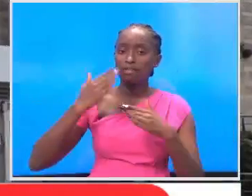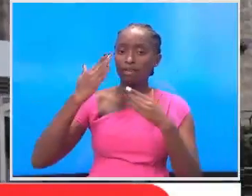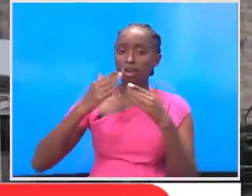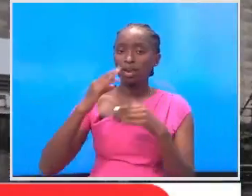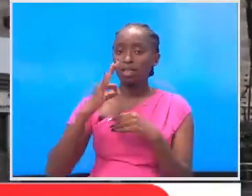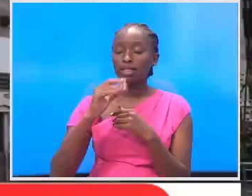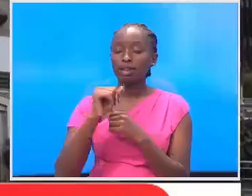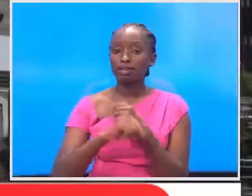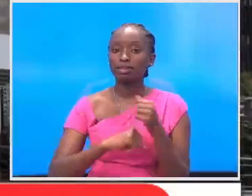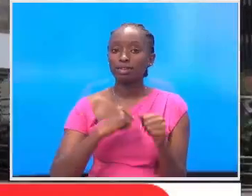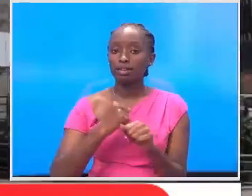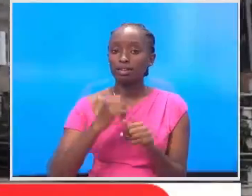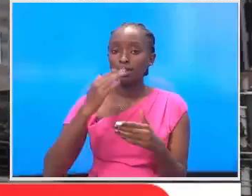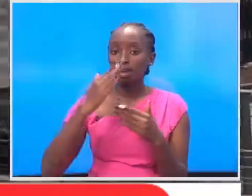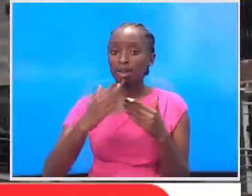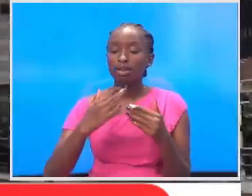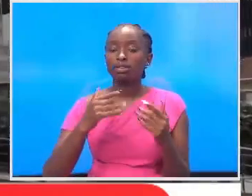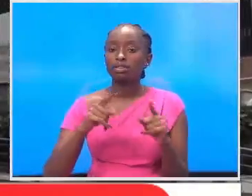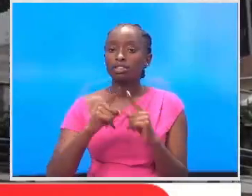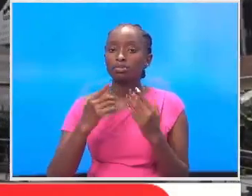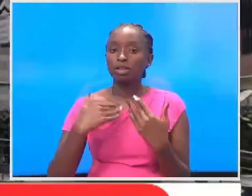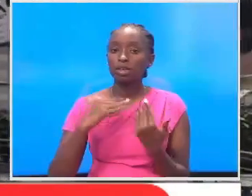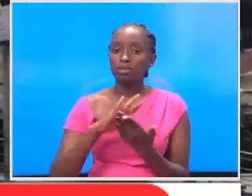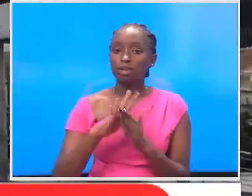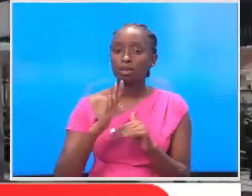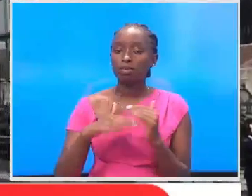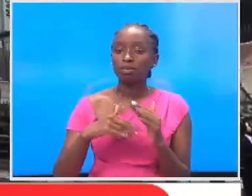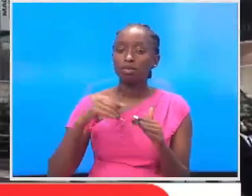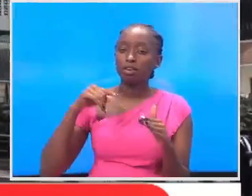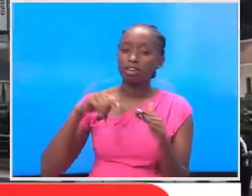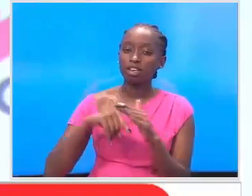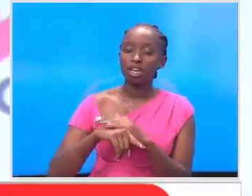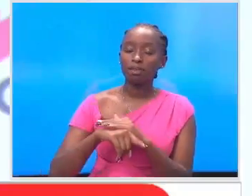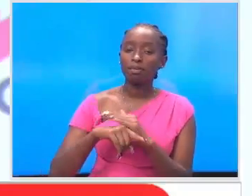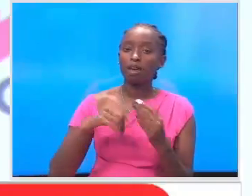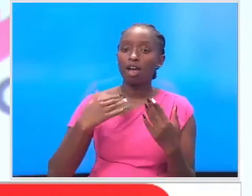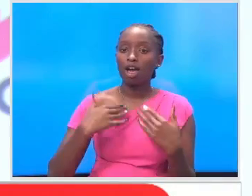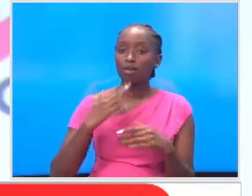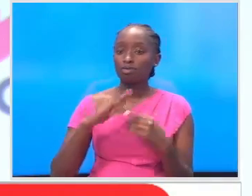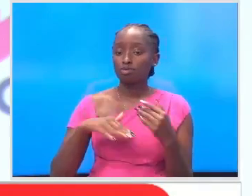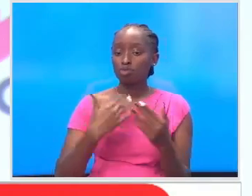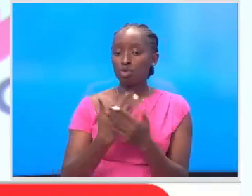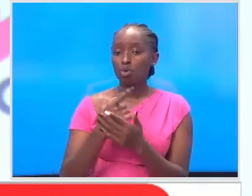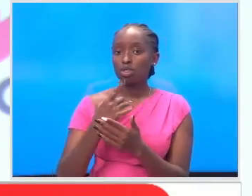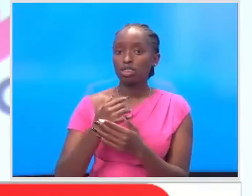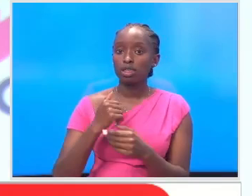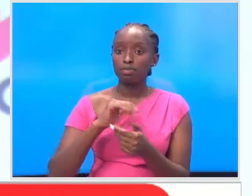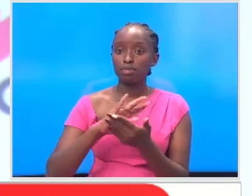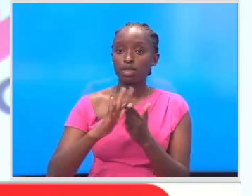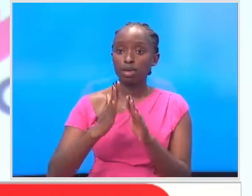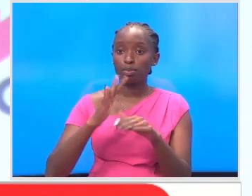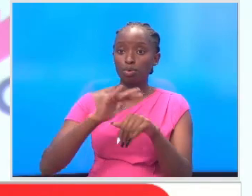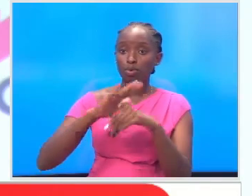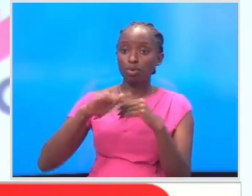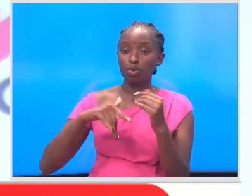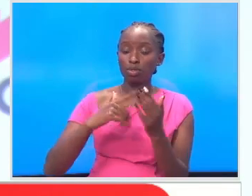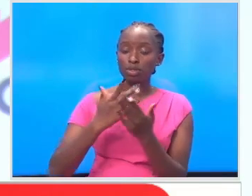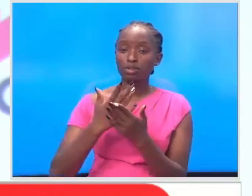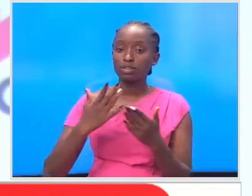rolled in, and so did the dip in disposable incomes. Our growth